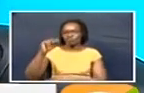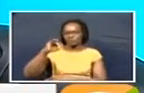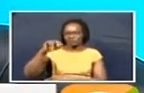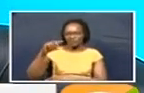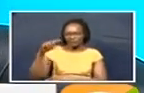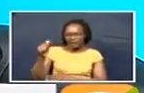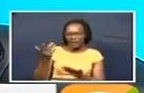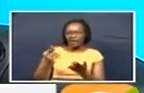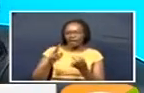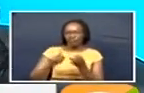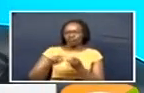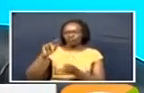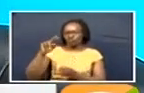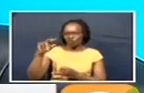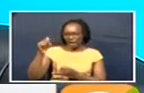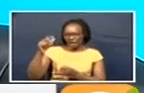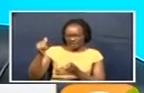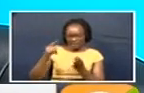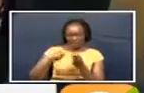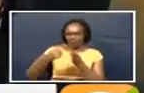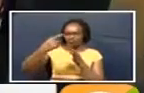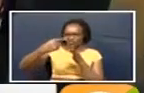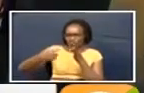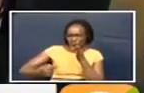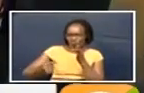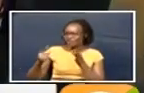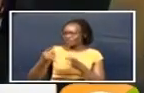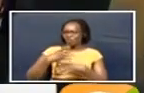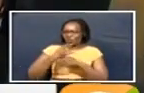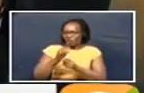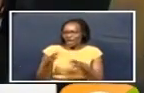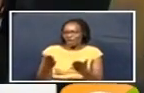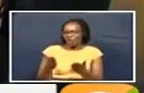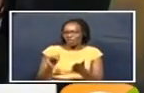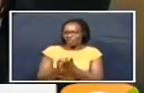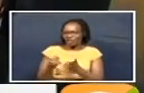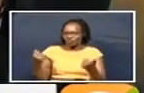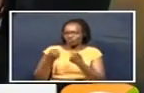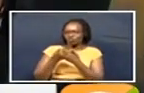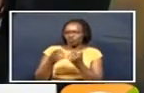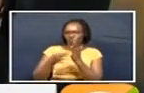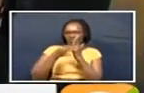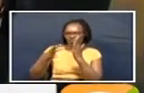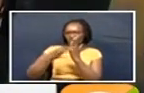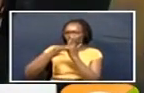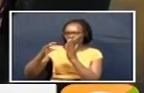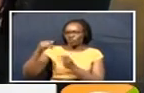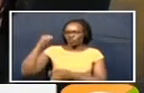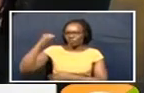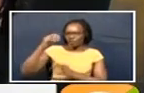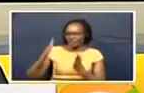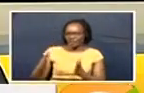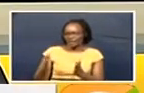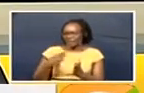How confident were you of this Jubilee nomination, going at it with these veteran politicians? Share with